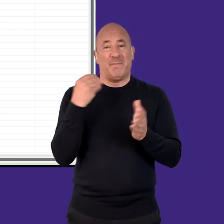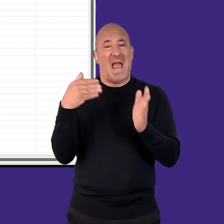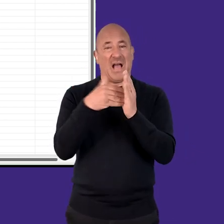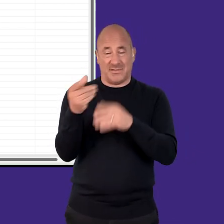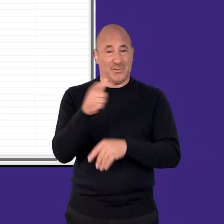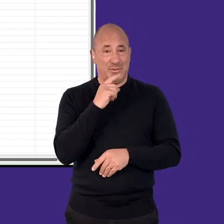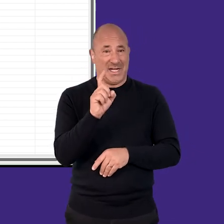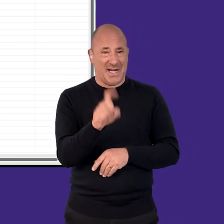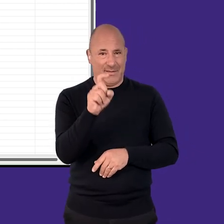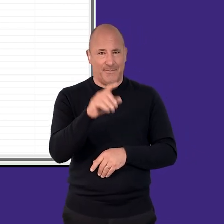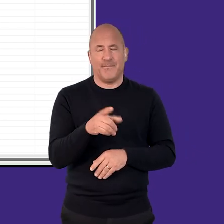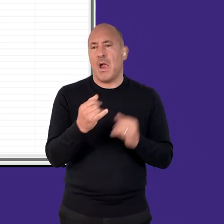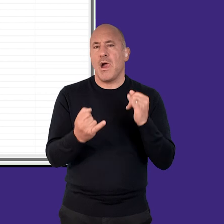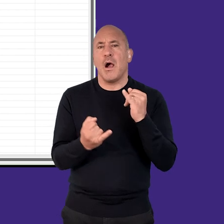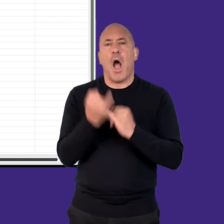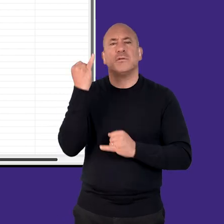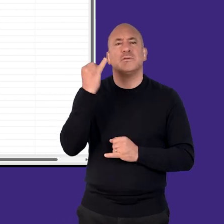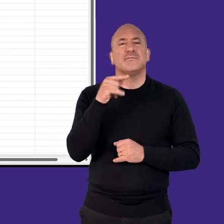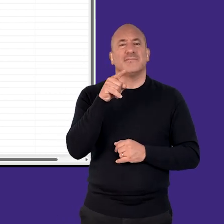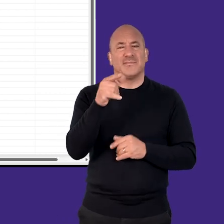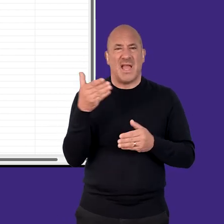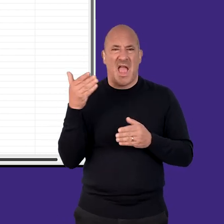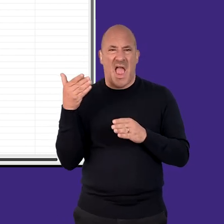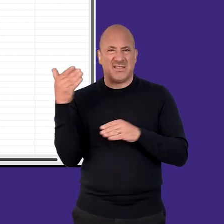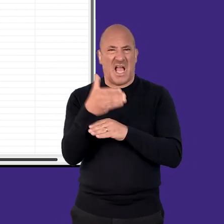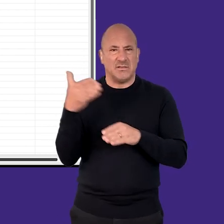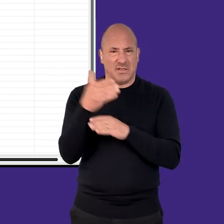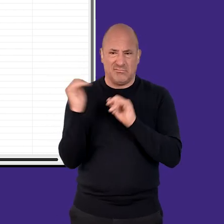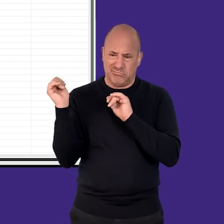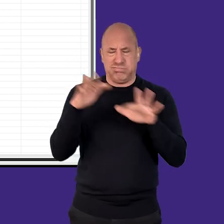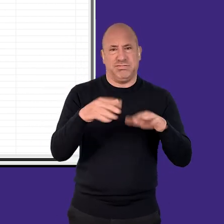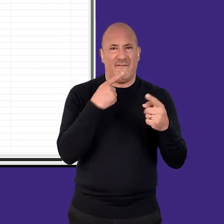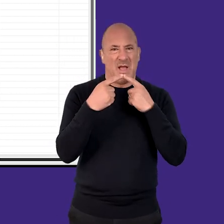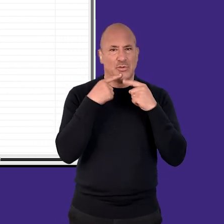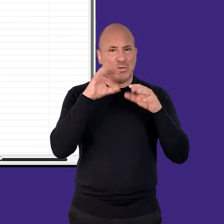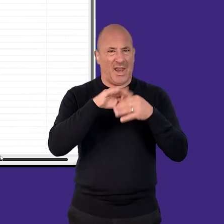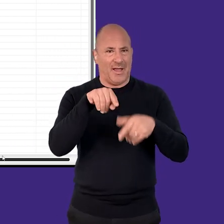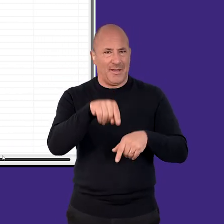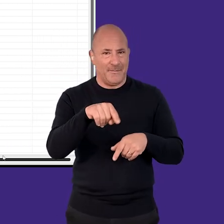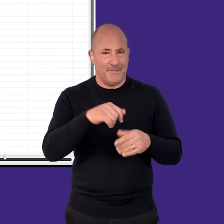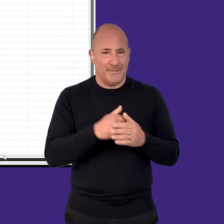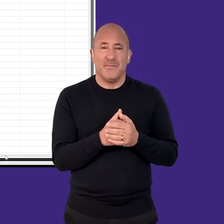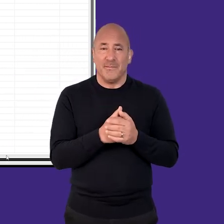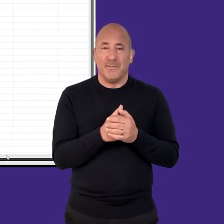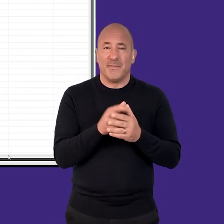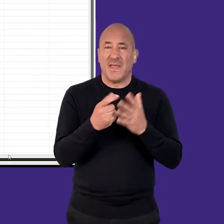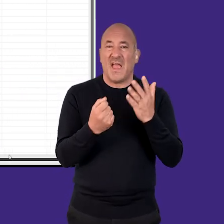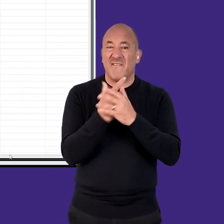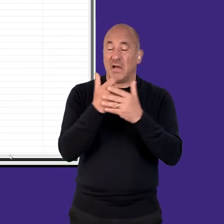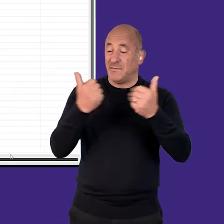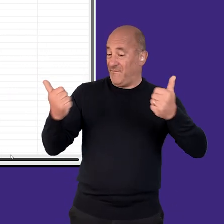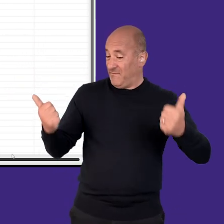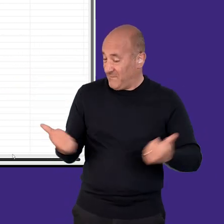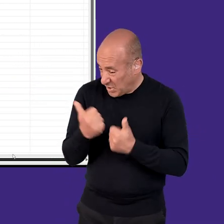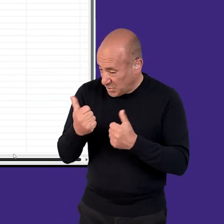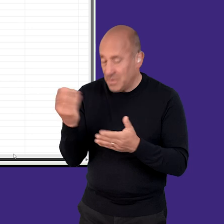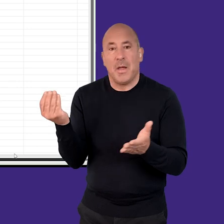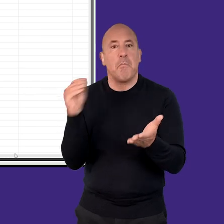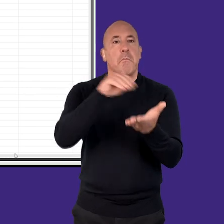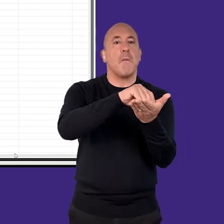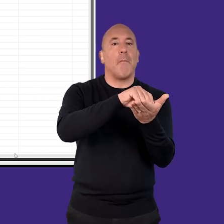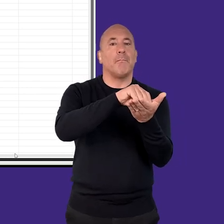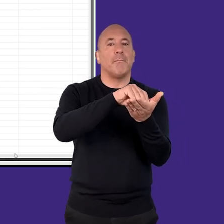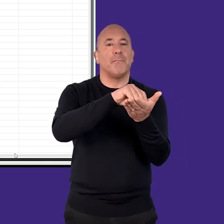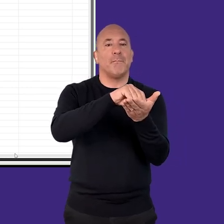drop-down. The last step is to fill out your attendance data for the event. This should only be done if the event